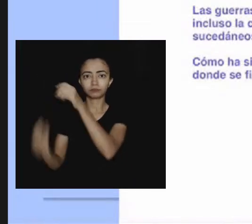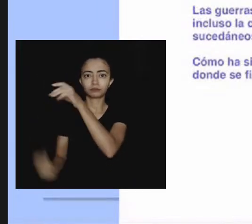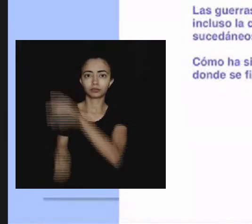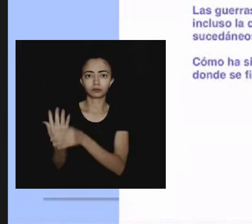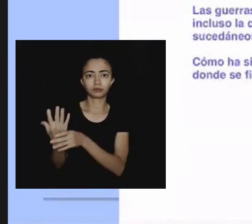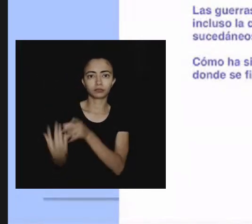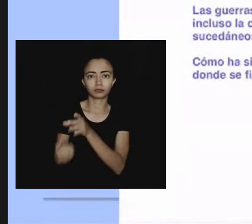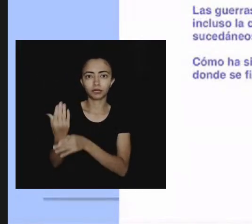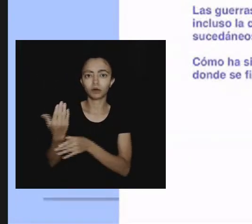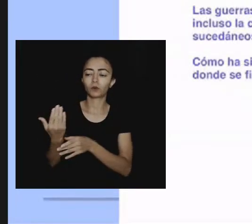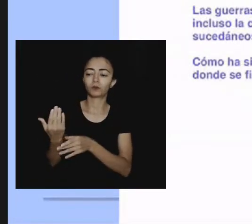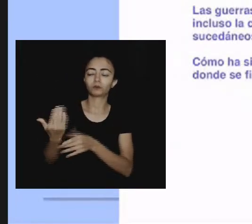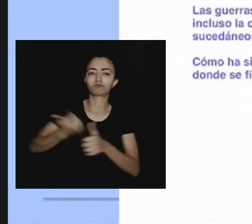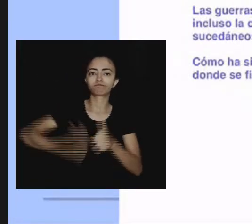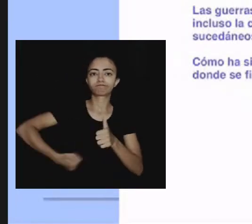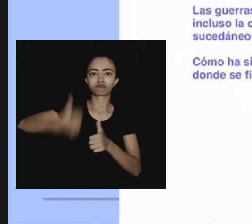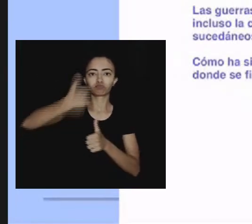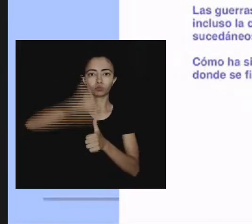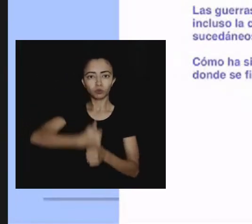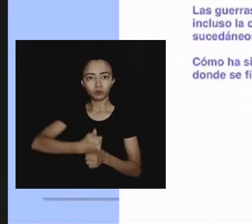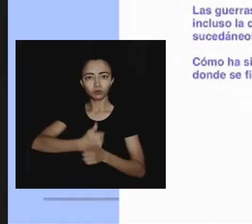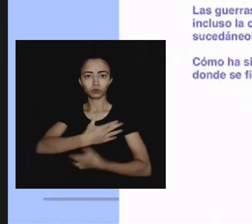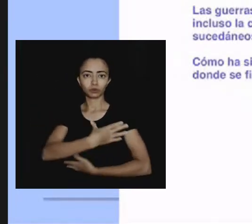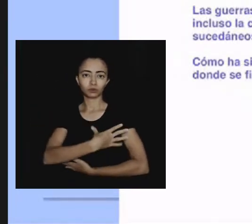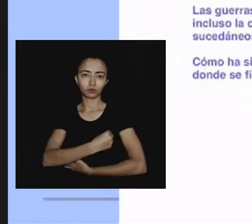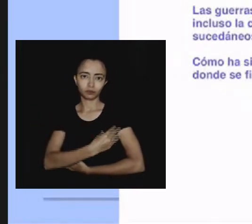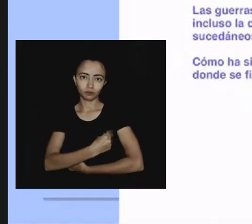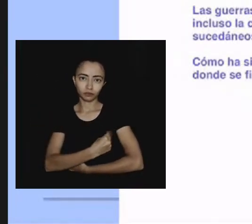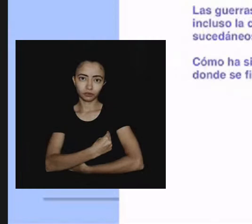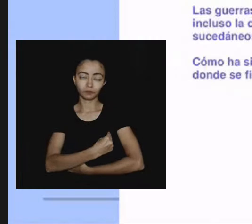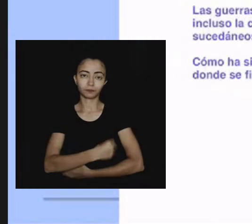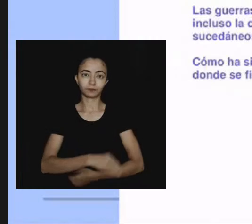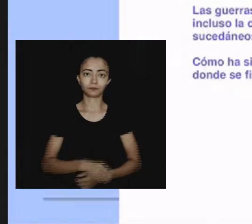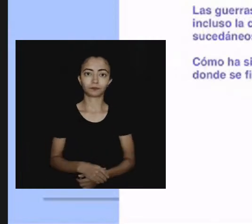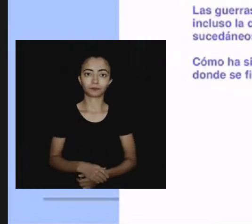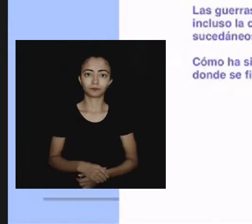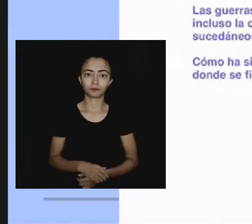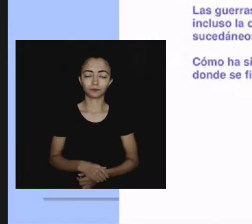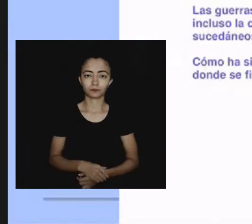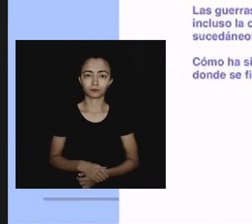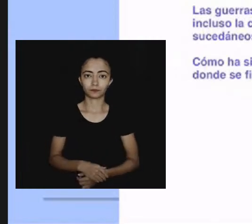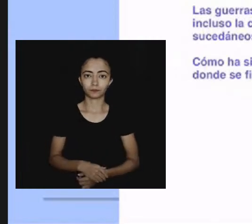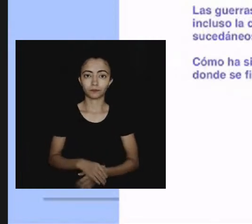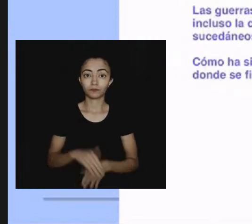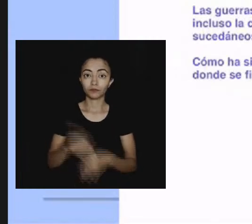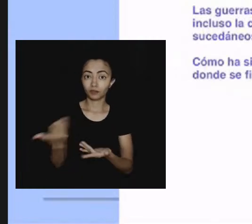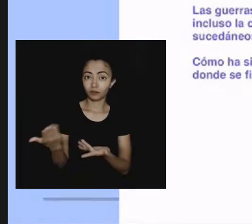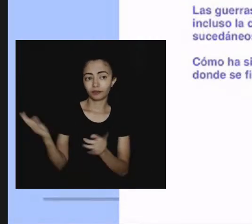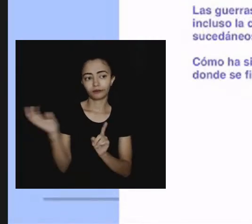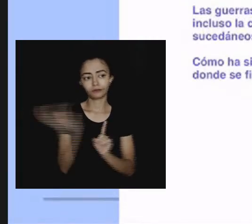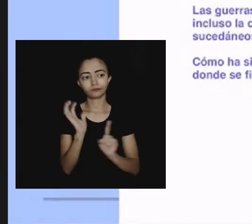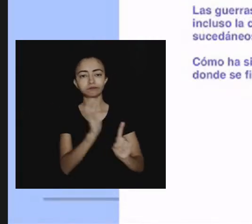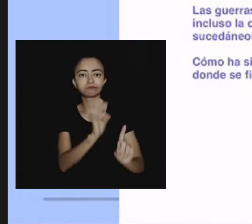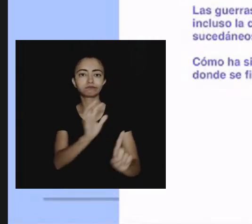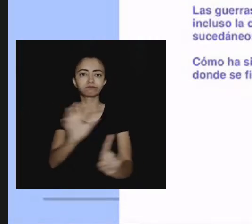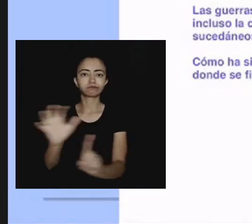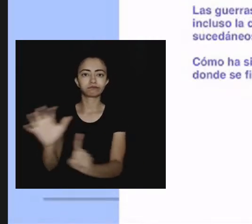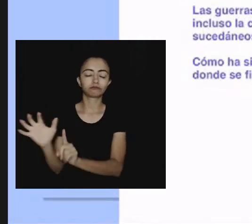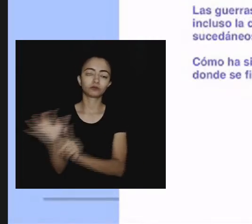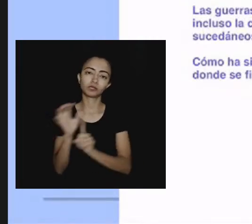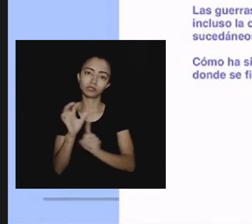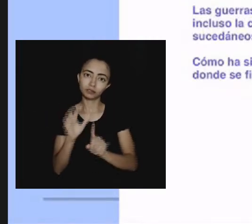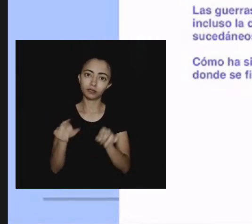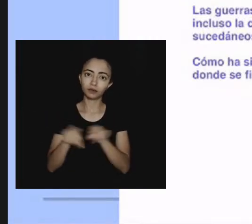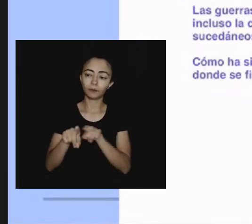manufacturers for breast milk formulas. or substitutes and bring this to